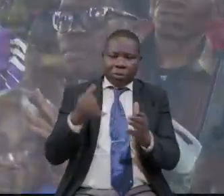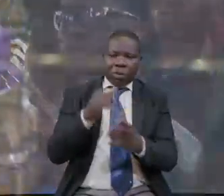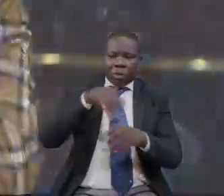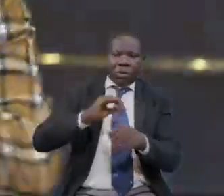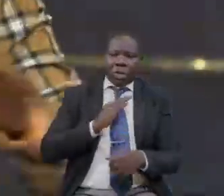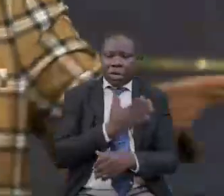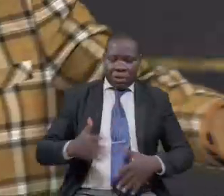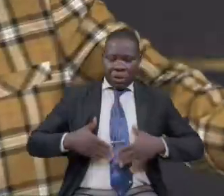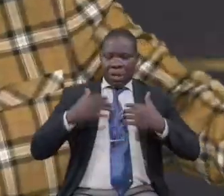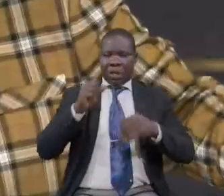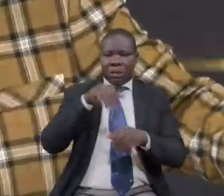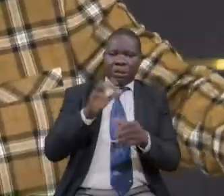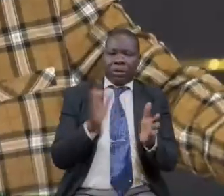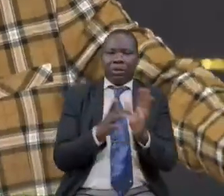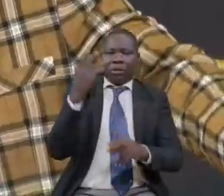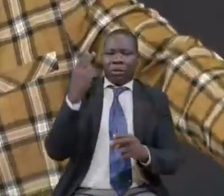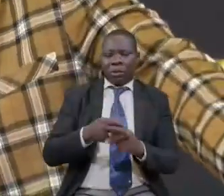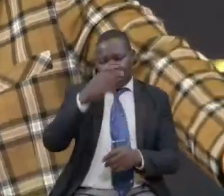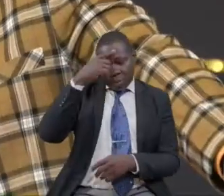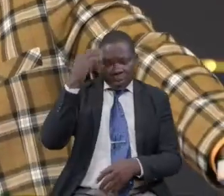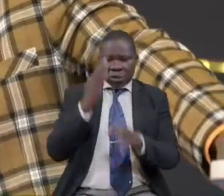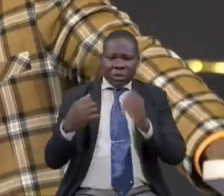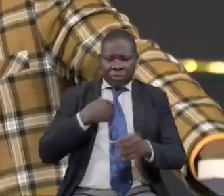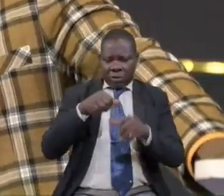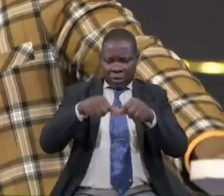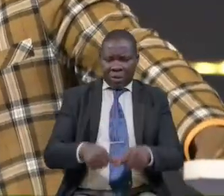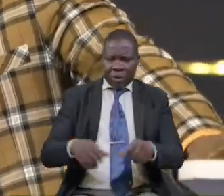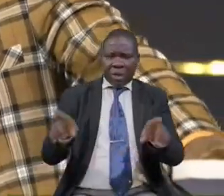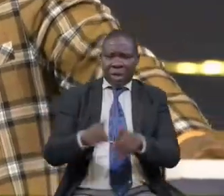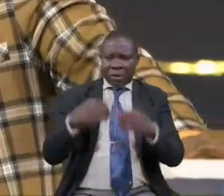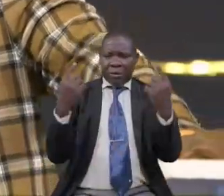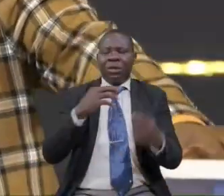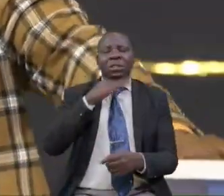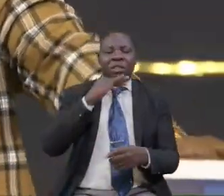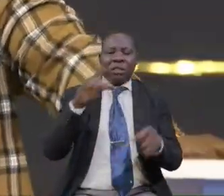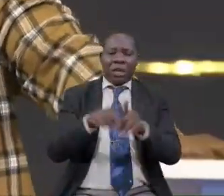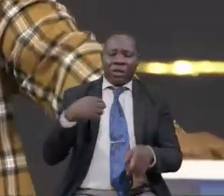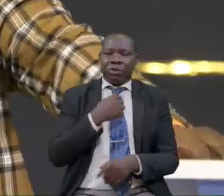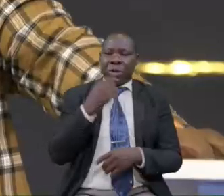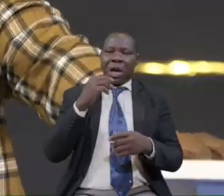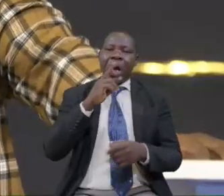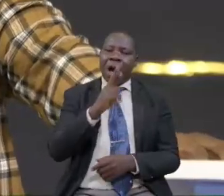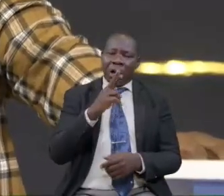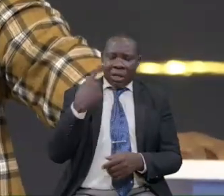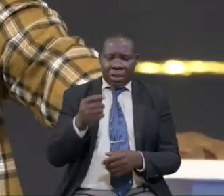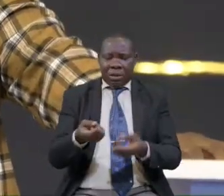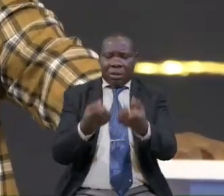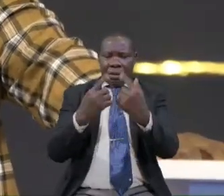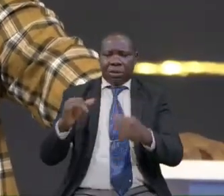we remain as dirty as we were, the coming of Christ will not have profited